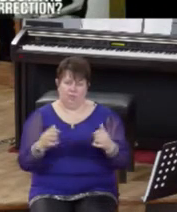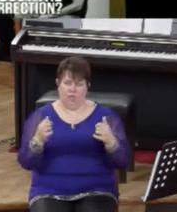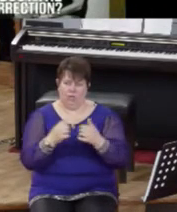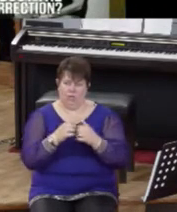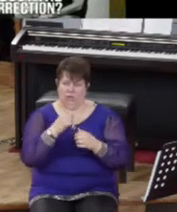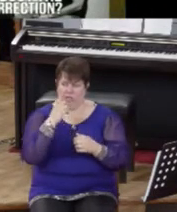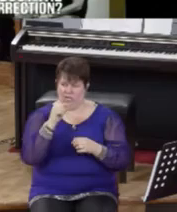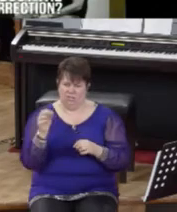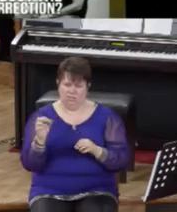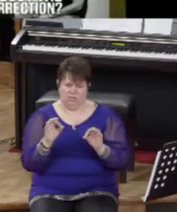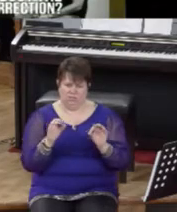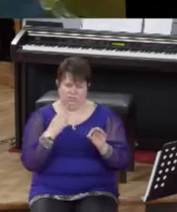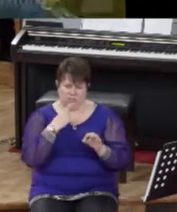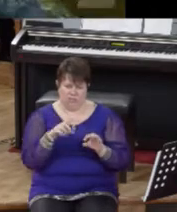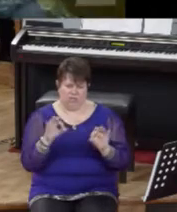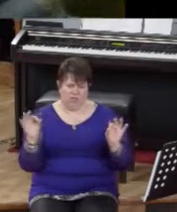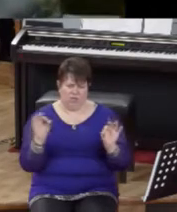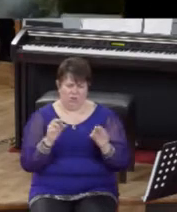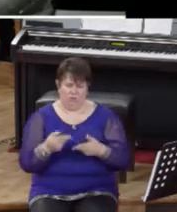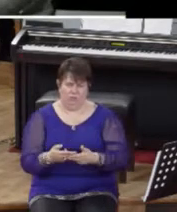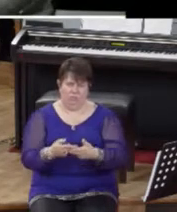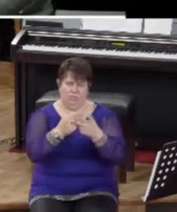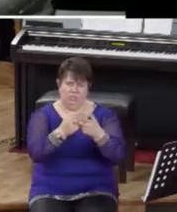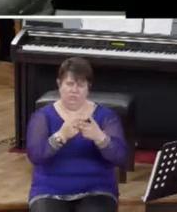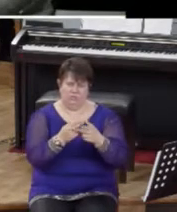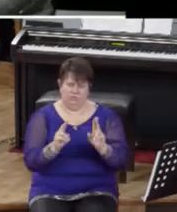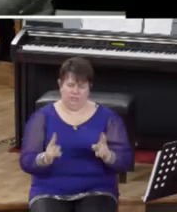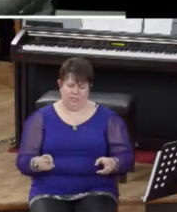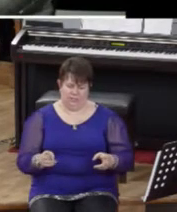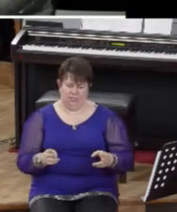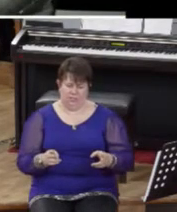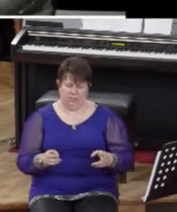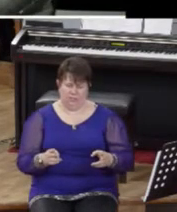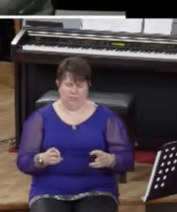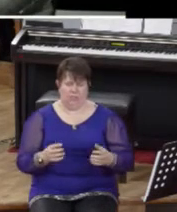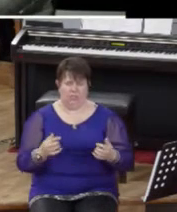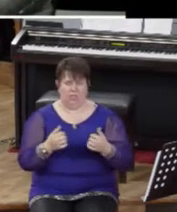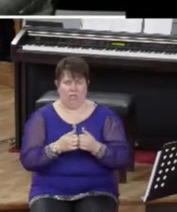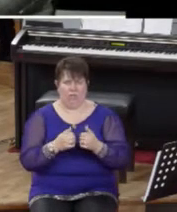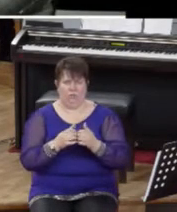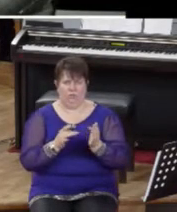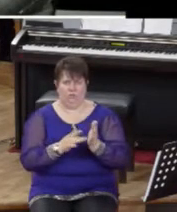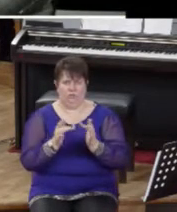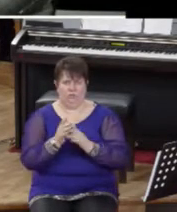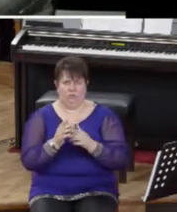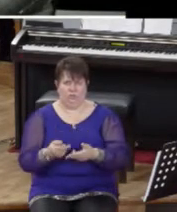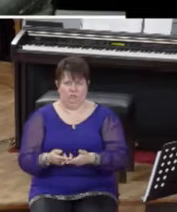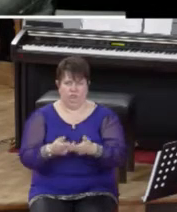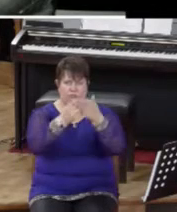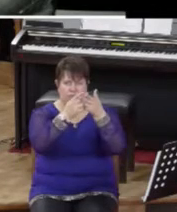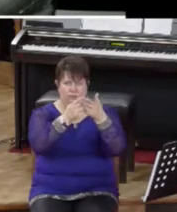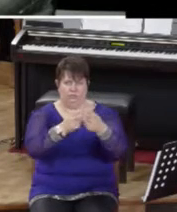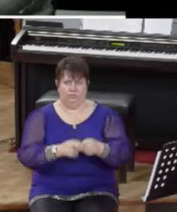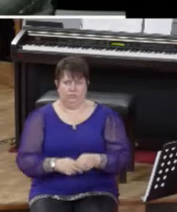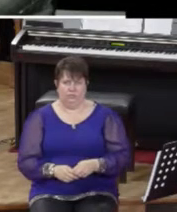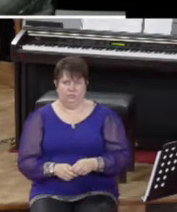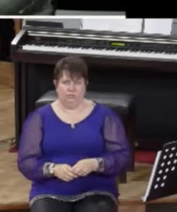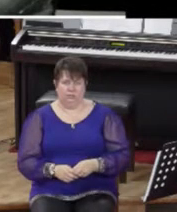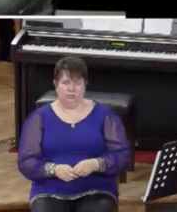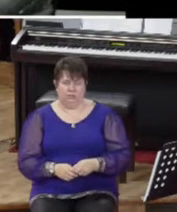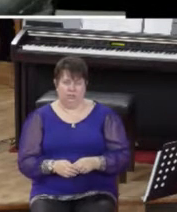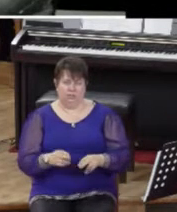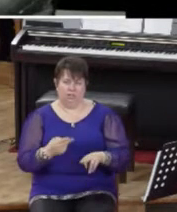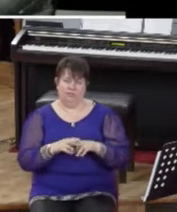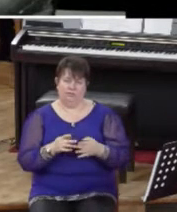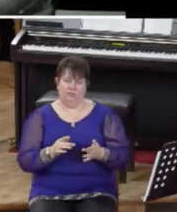say that there is no resurrection of the dead? If there is no resurrection of the dead, then not even Christ has been raised. And if Christ